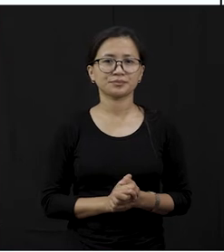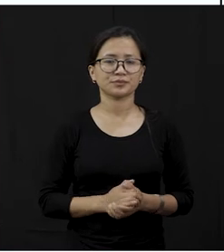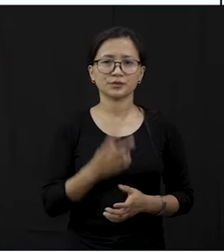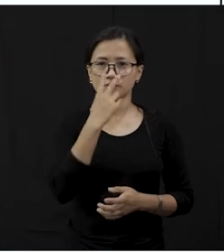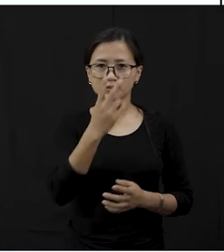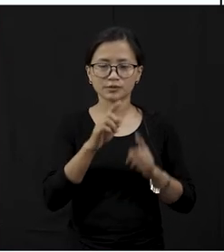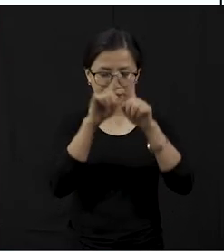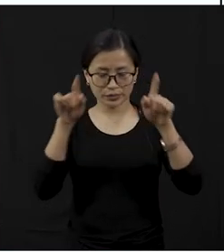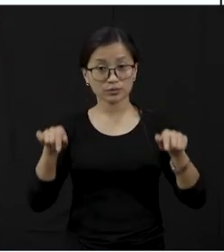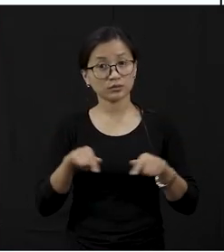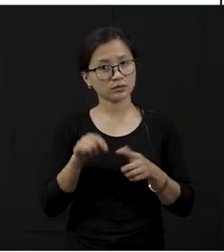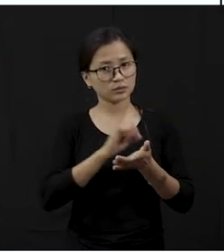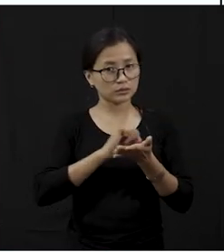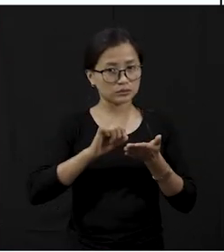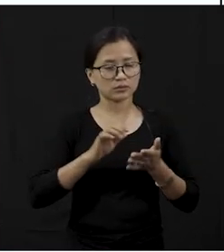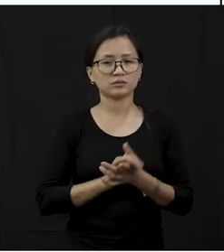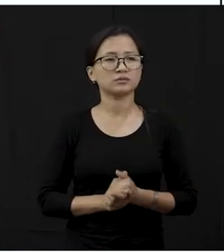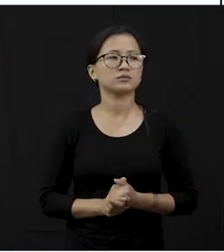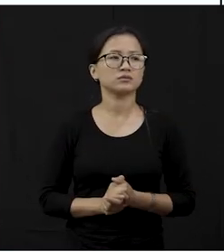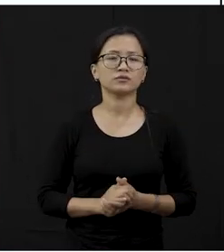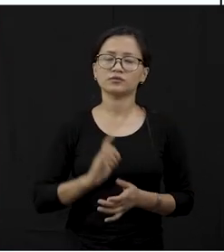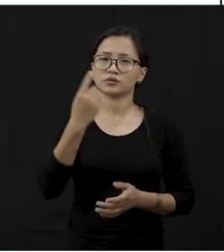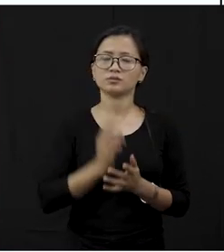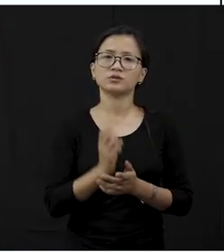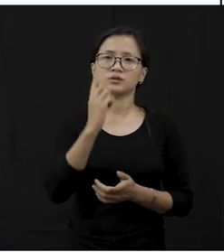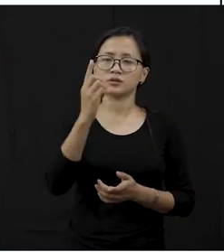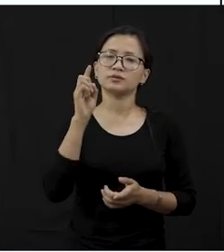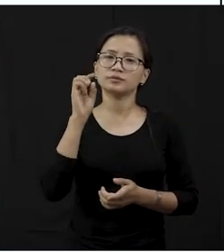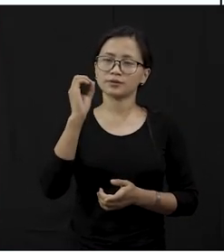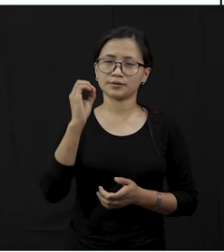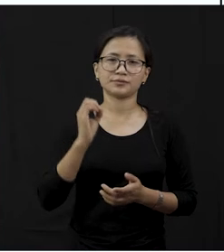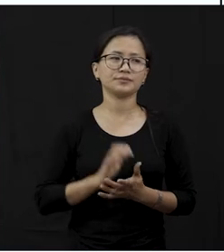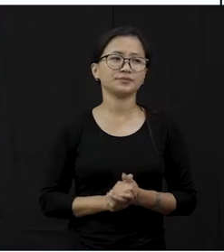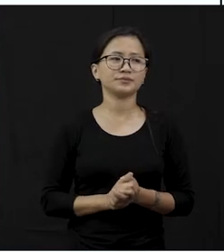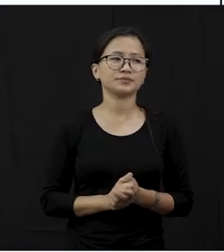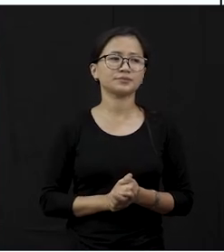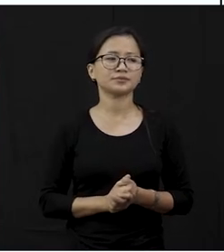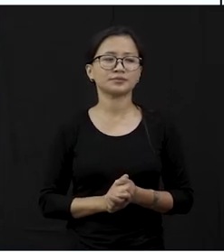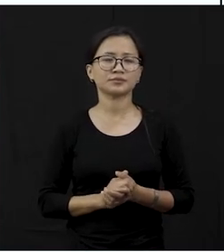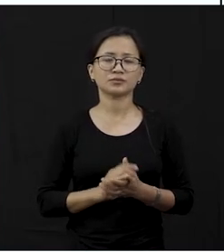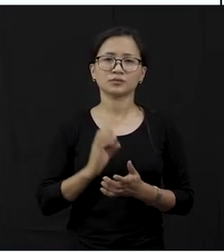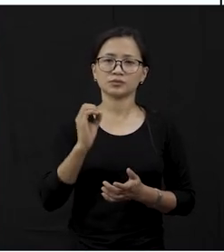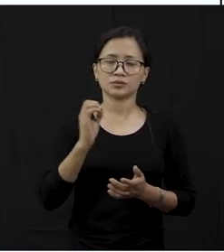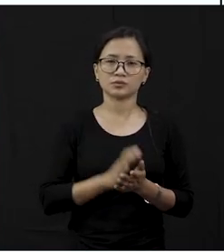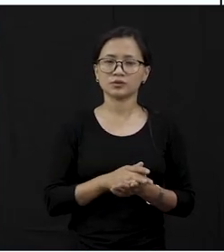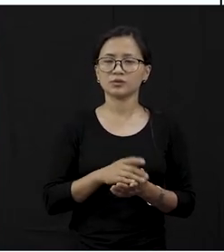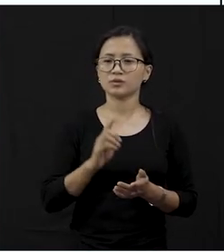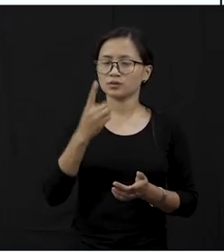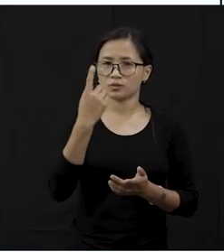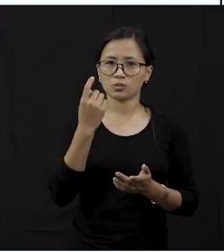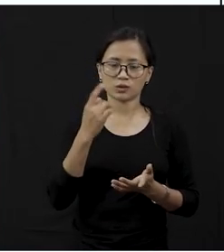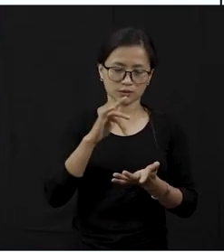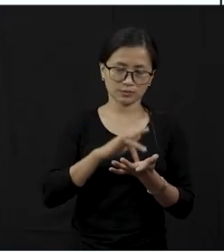see, the first number there, it is ten. So while writing on a place value chart, you write zero on the